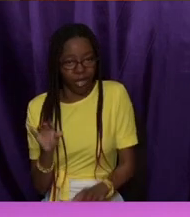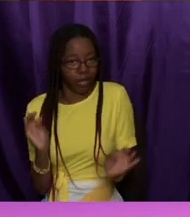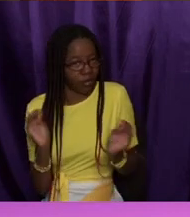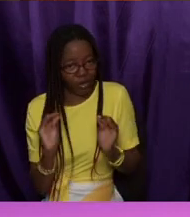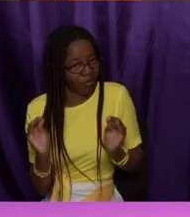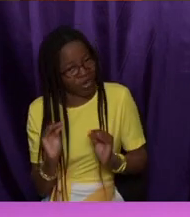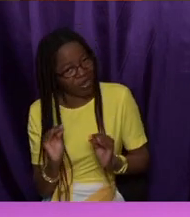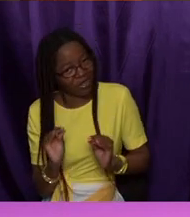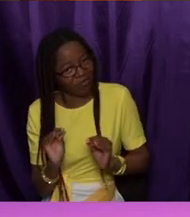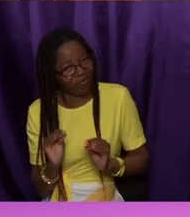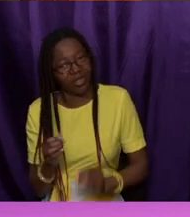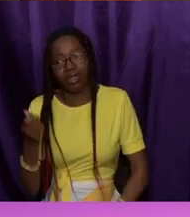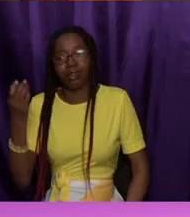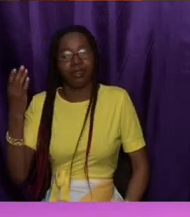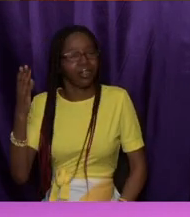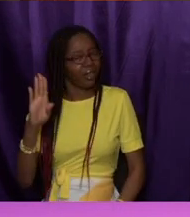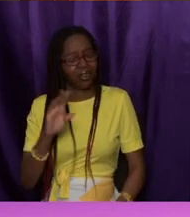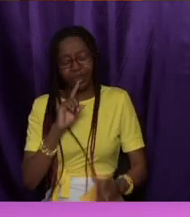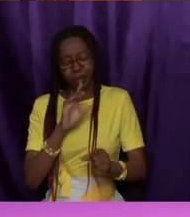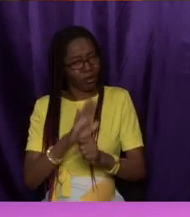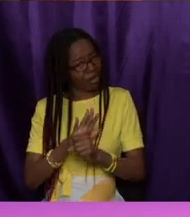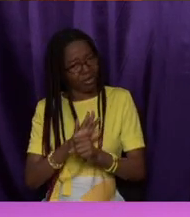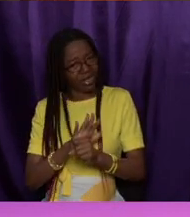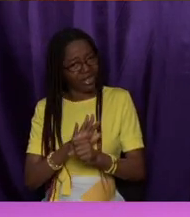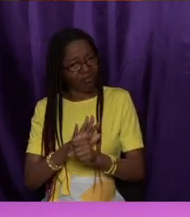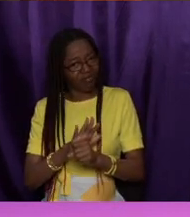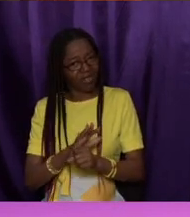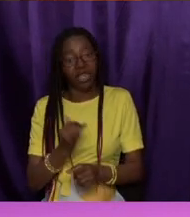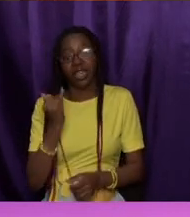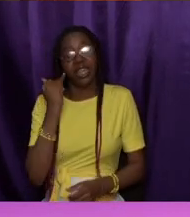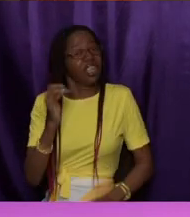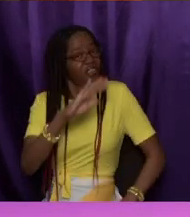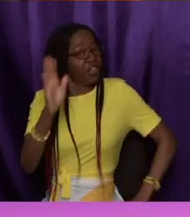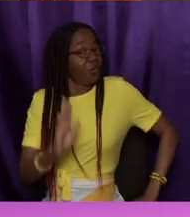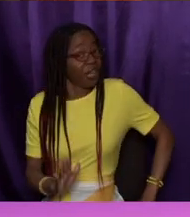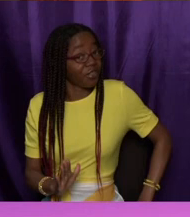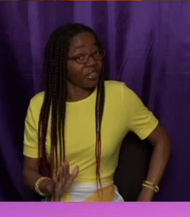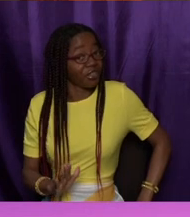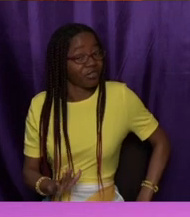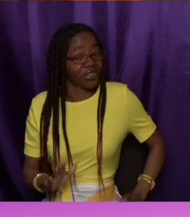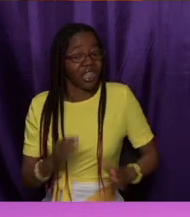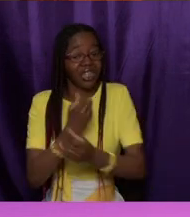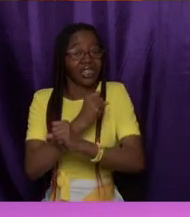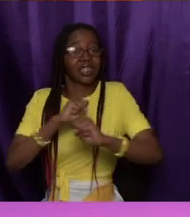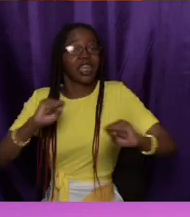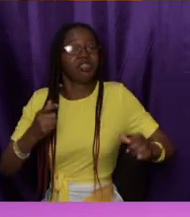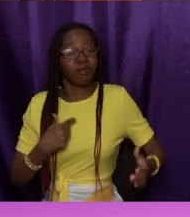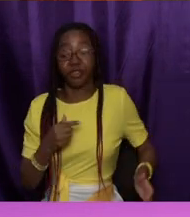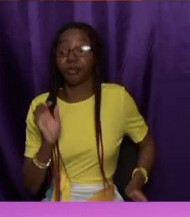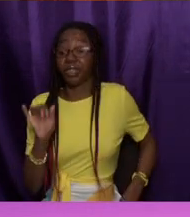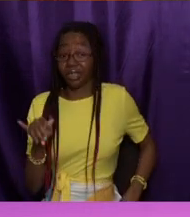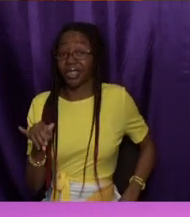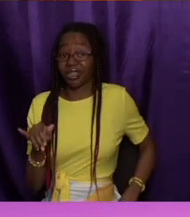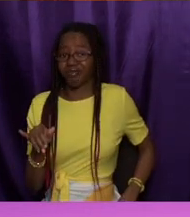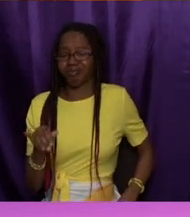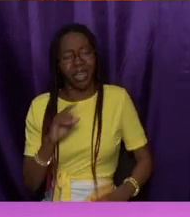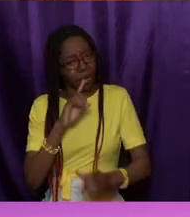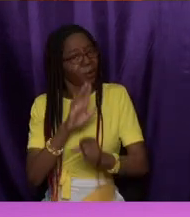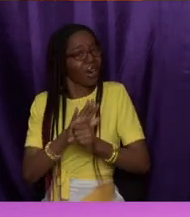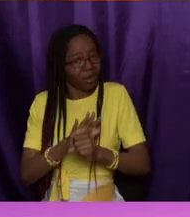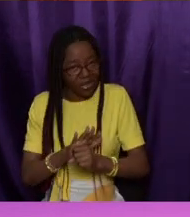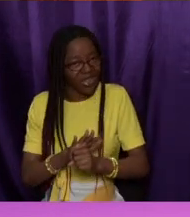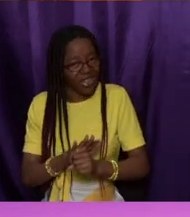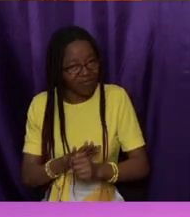more. God, I promise, if you ever get me out of this one, I